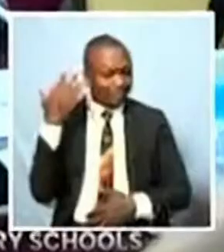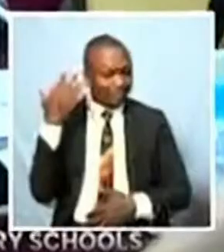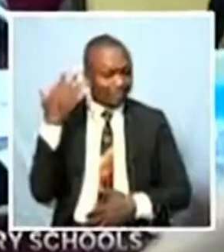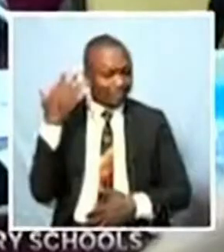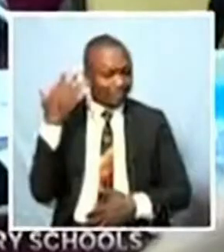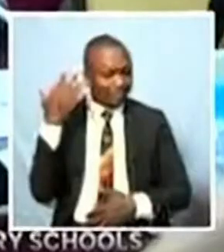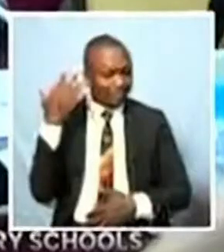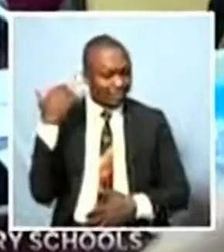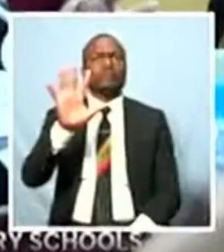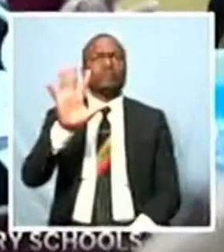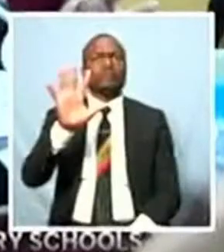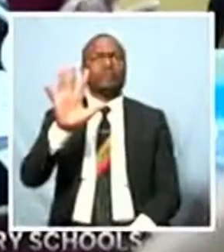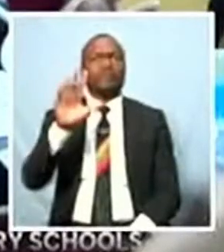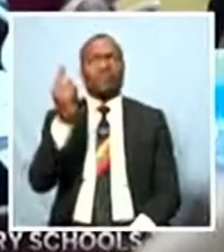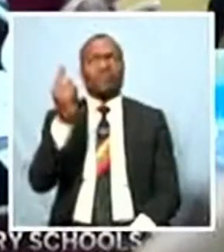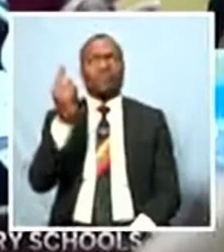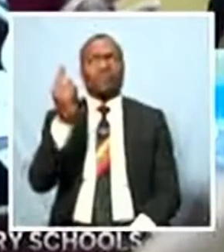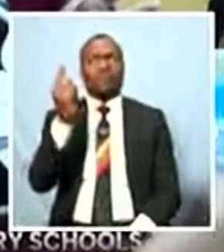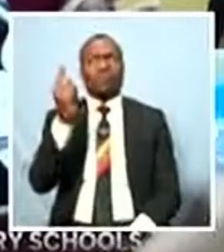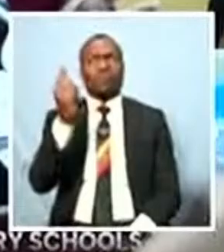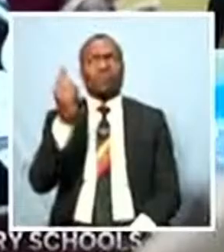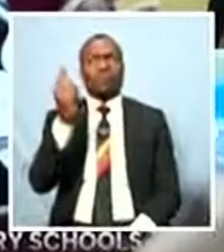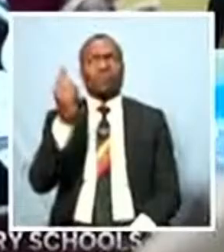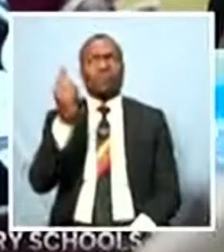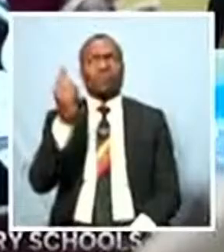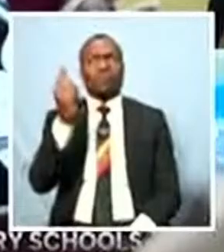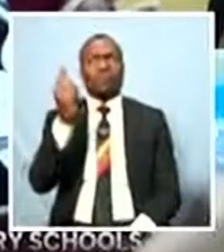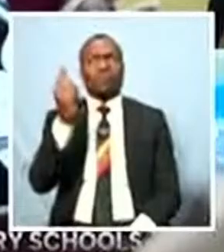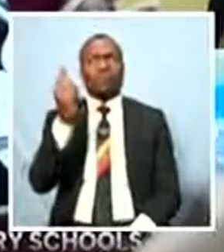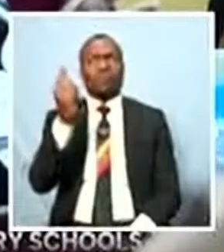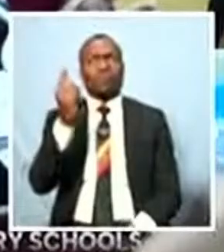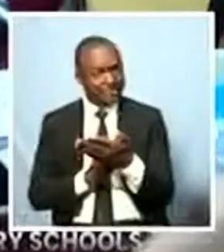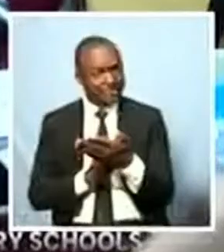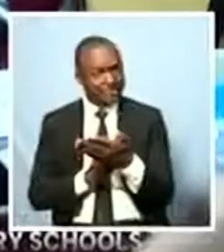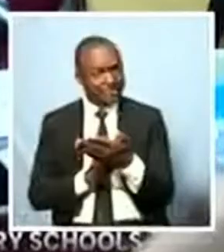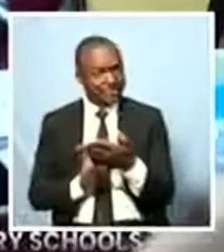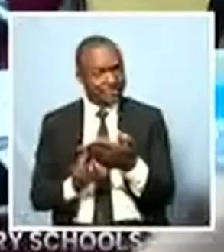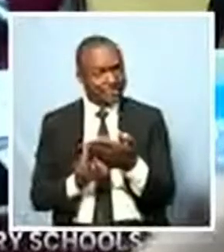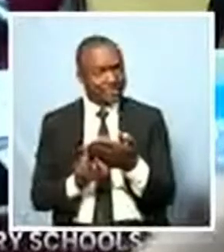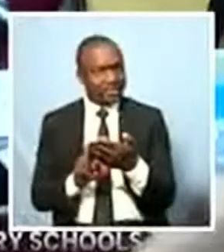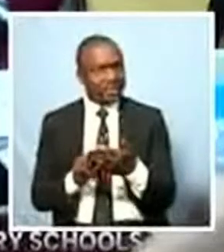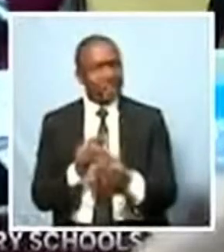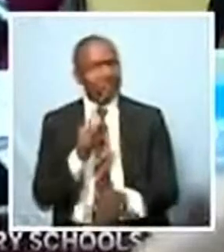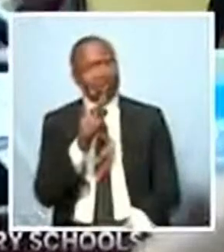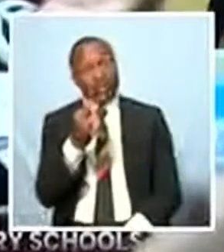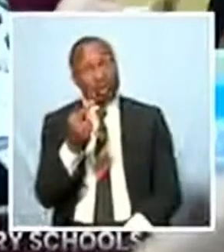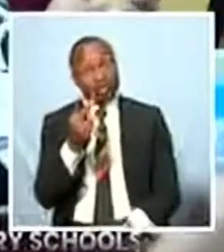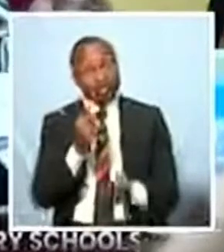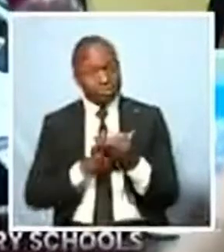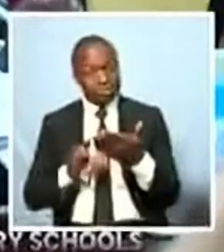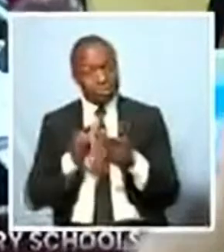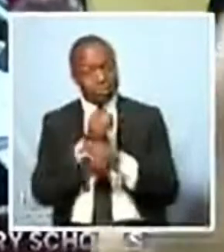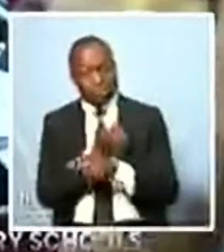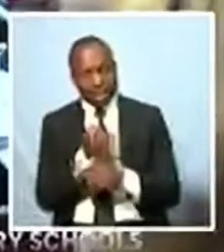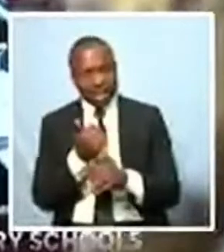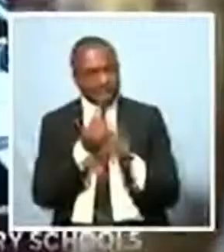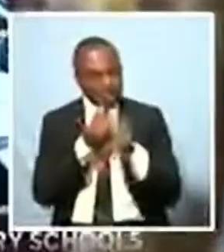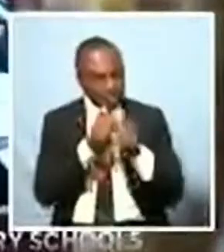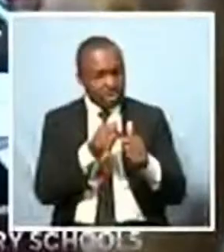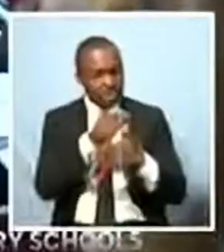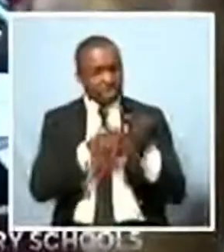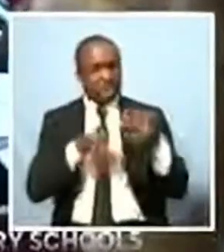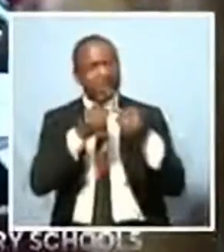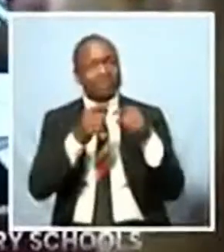for one text read. One or two may read, others are just following what is